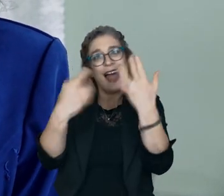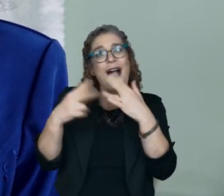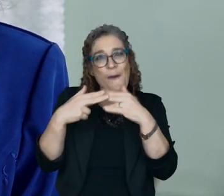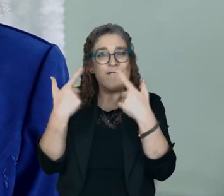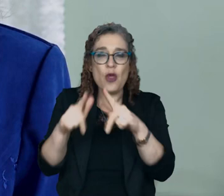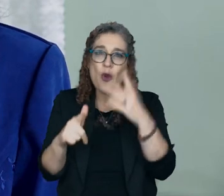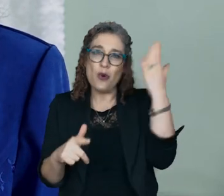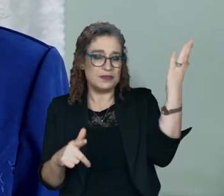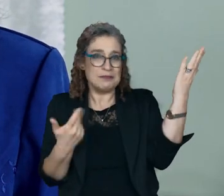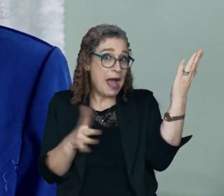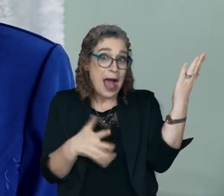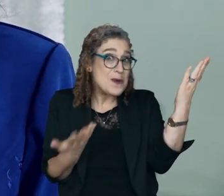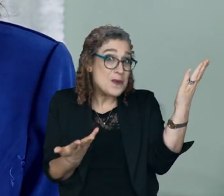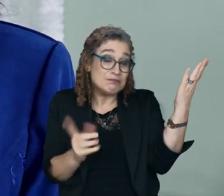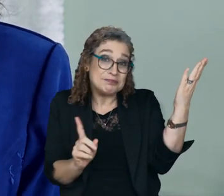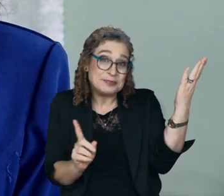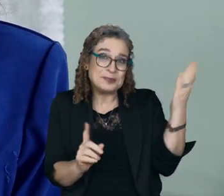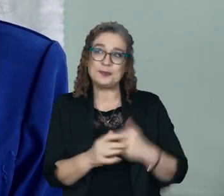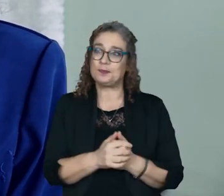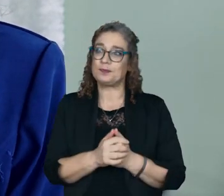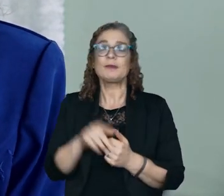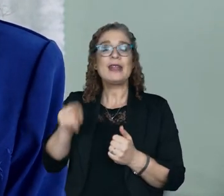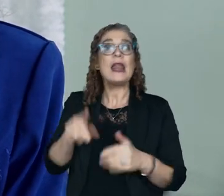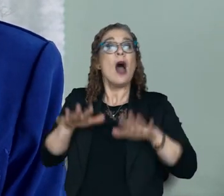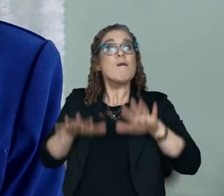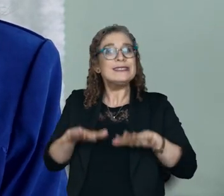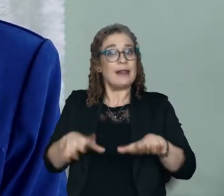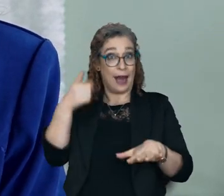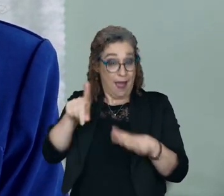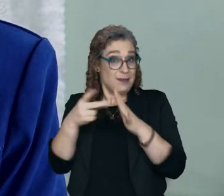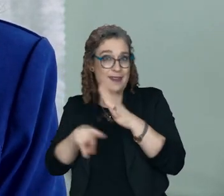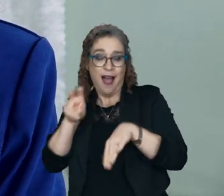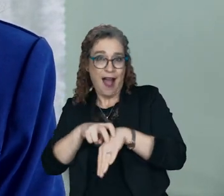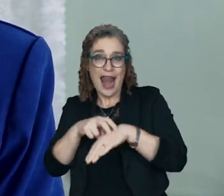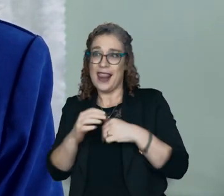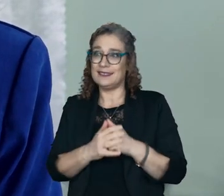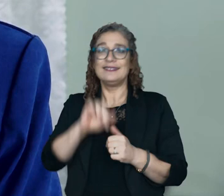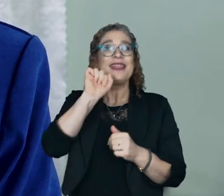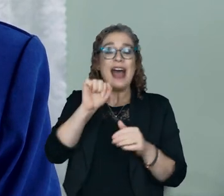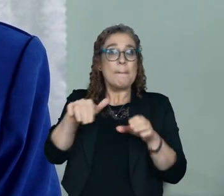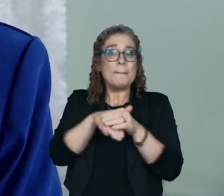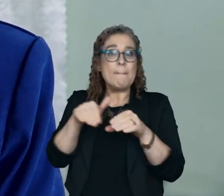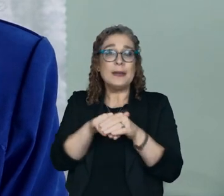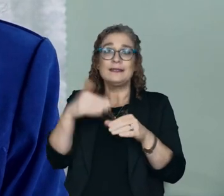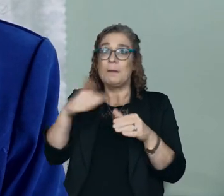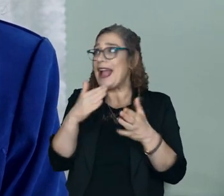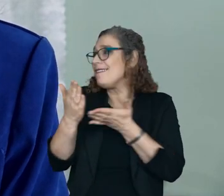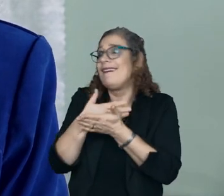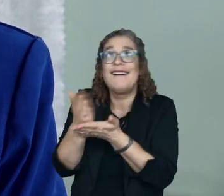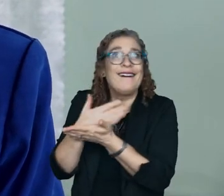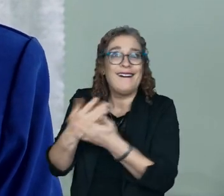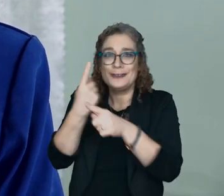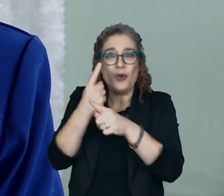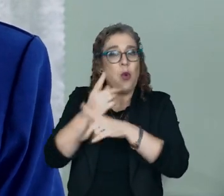In Britain and Ireland, MU members have been sharing love in so many ways during